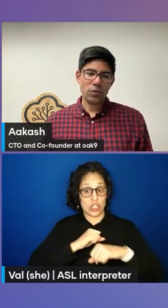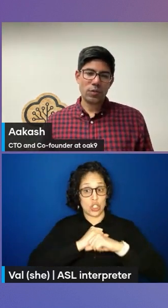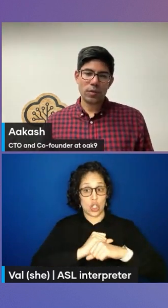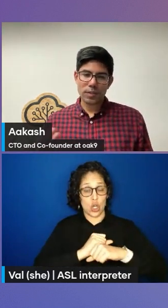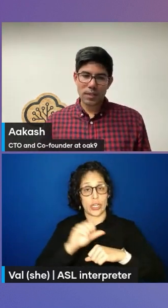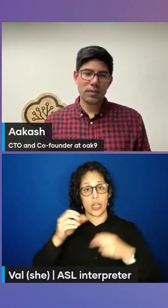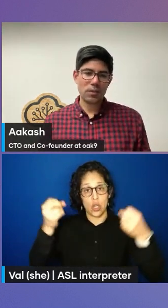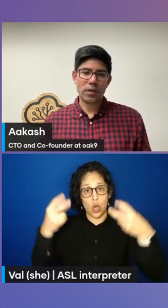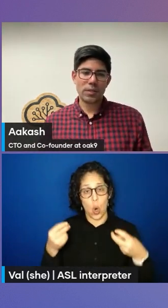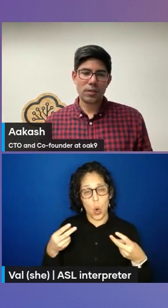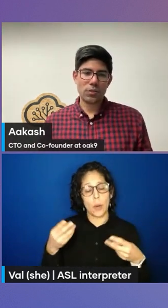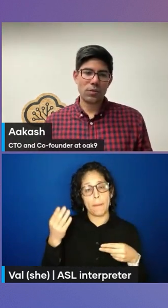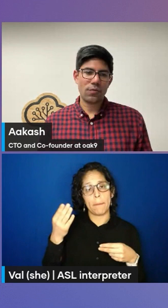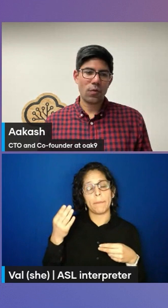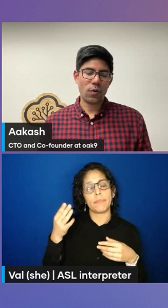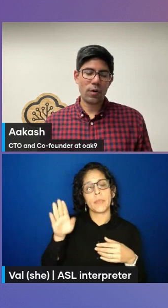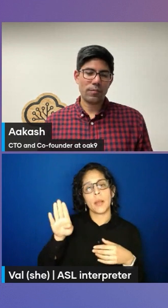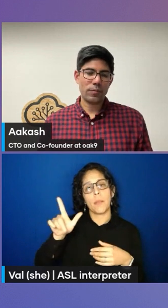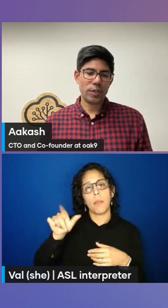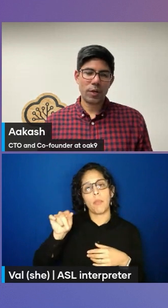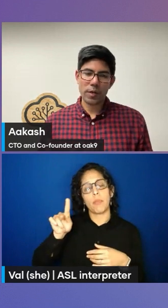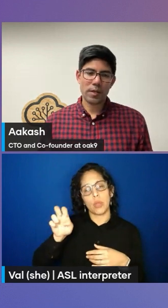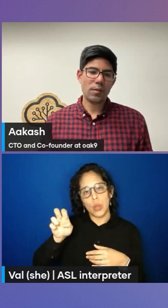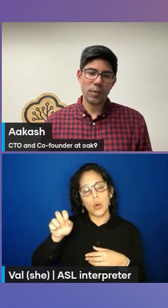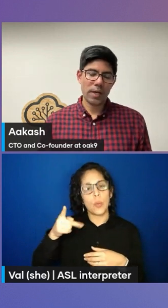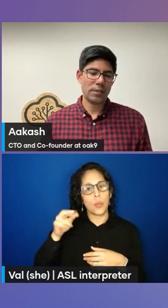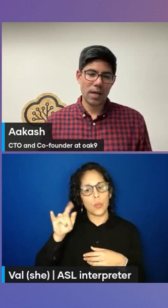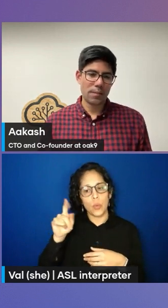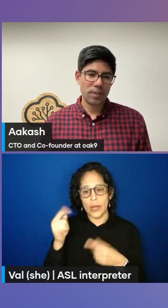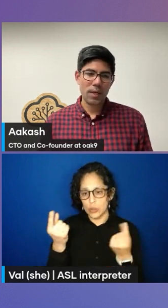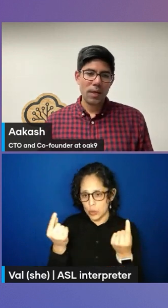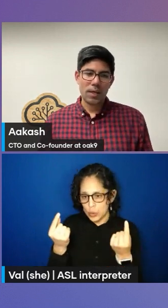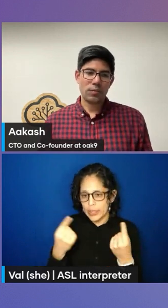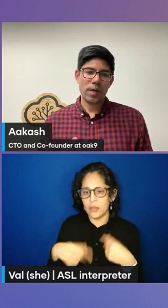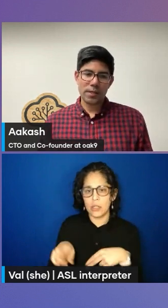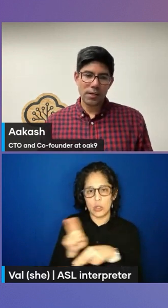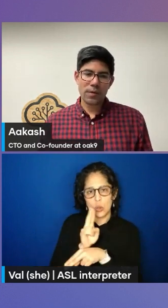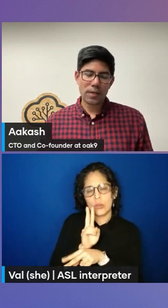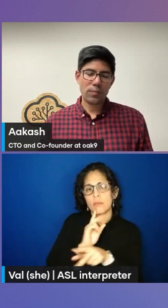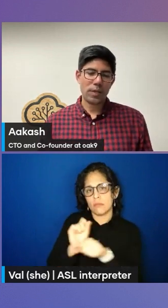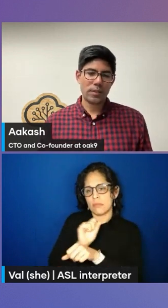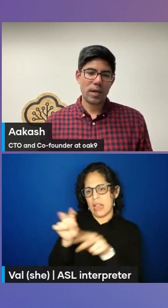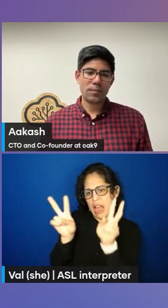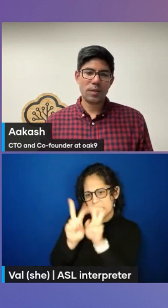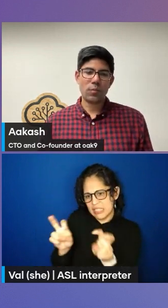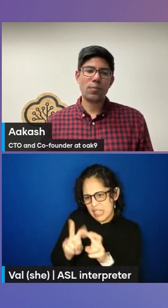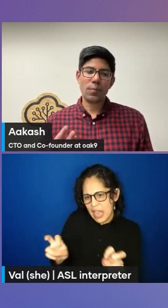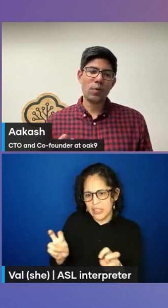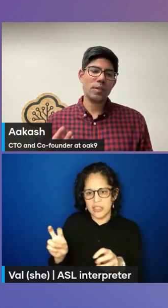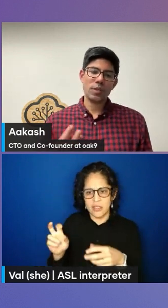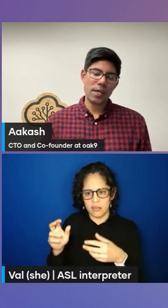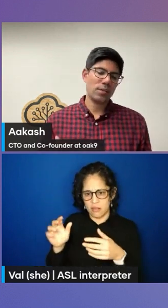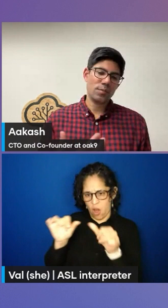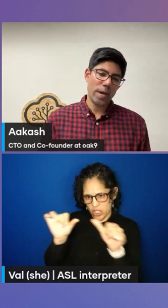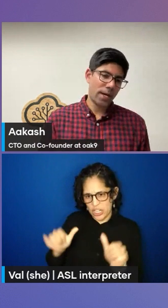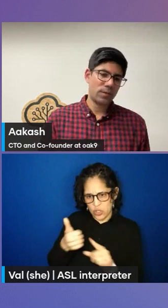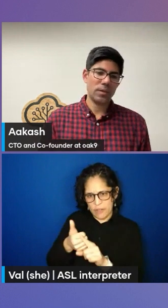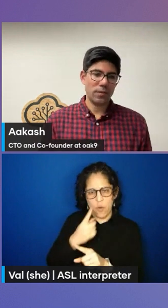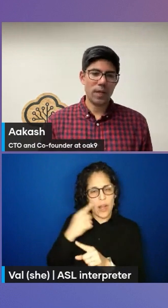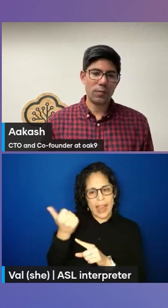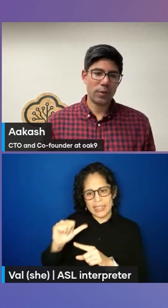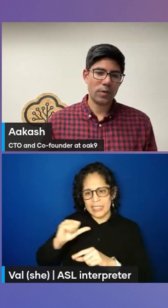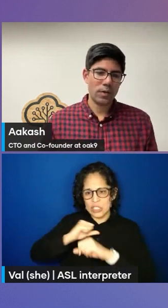being used to assess this architecture for security and compliance gaps. And as we identify compliance gaps, then we're proposing changes